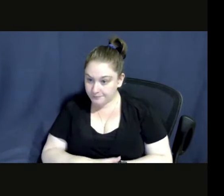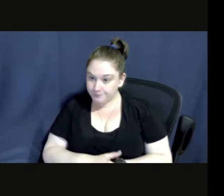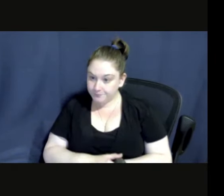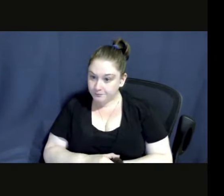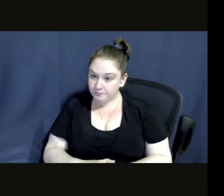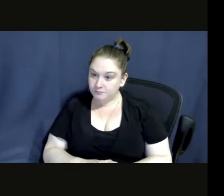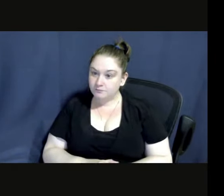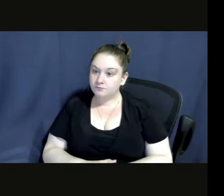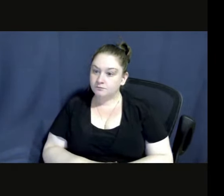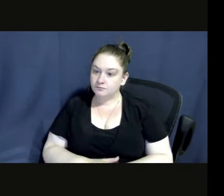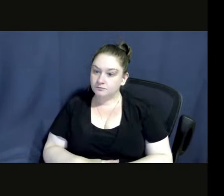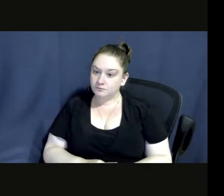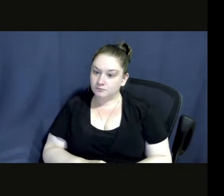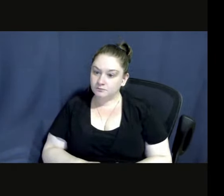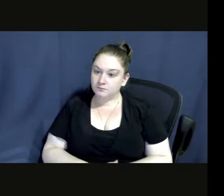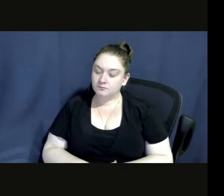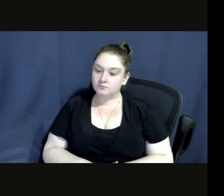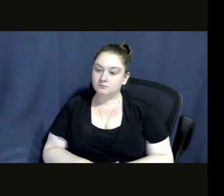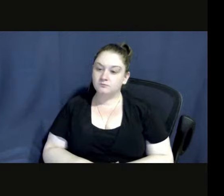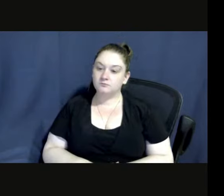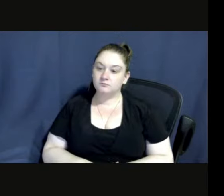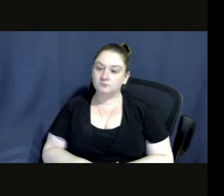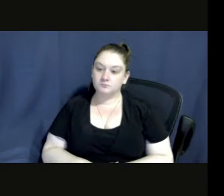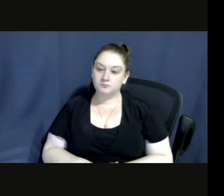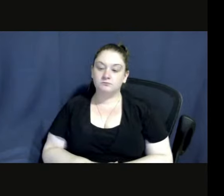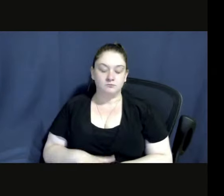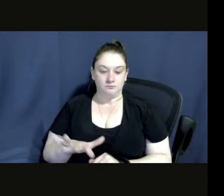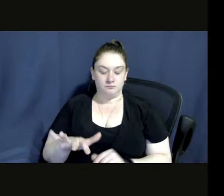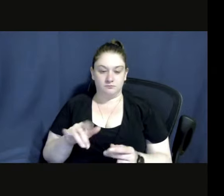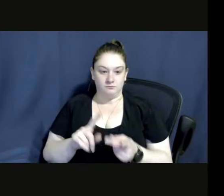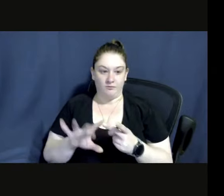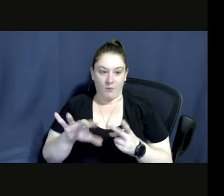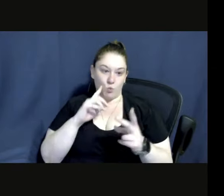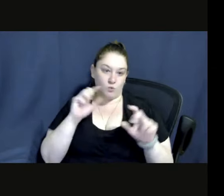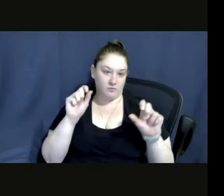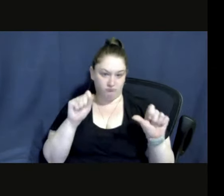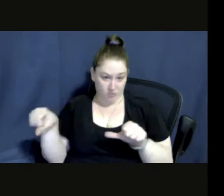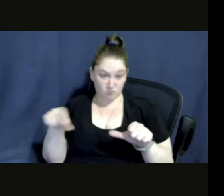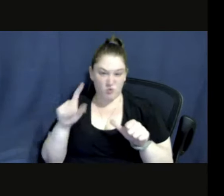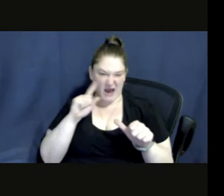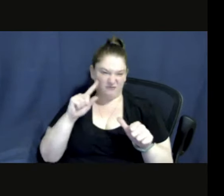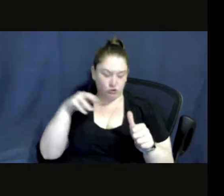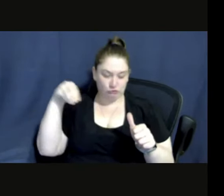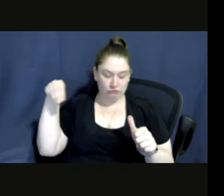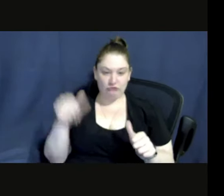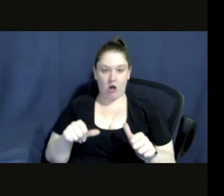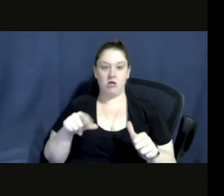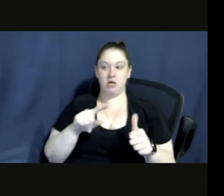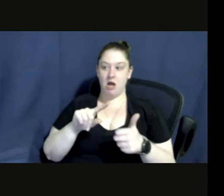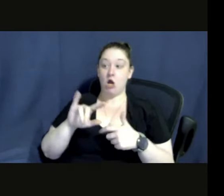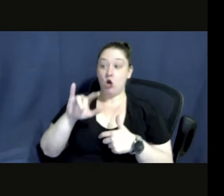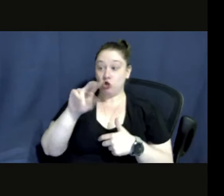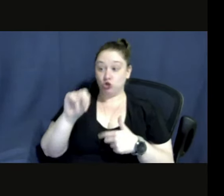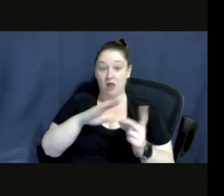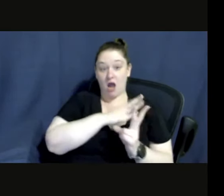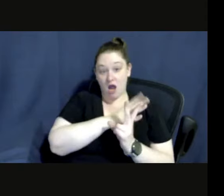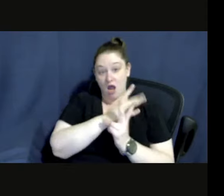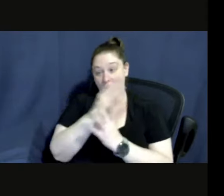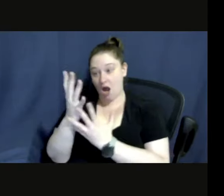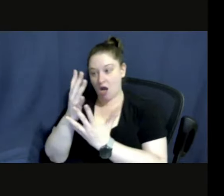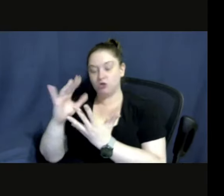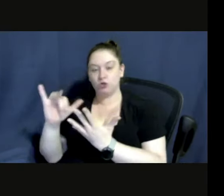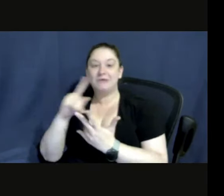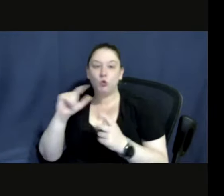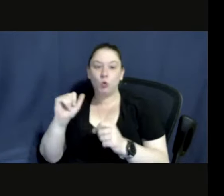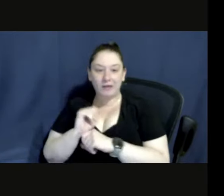So we have to fund services July, August, September, and October before we get those property tax receipts. So there is a true cash